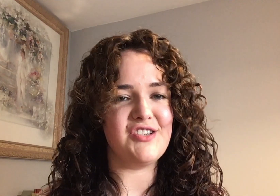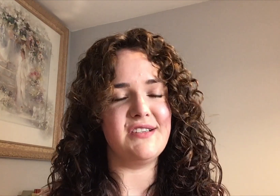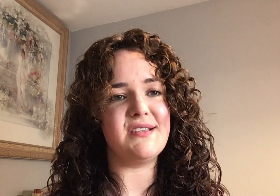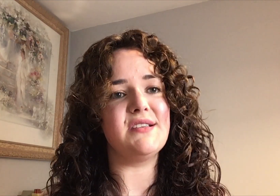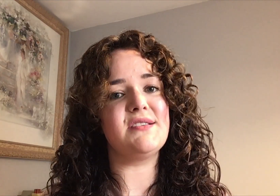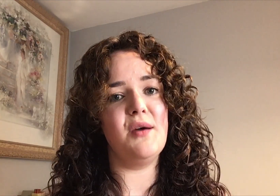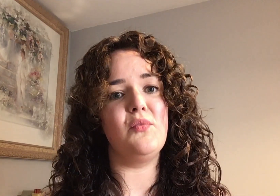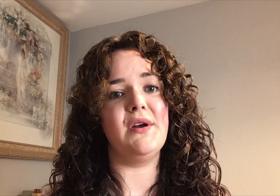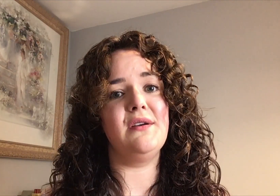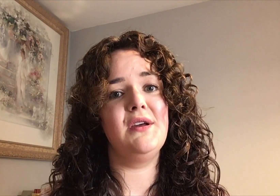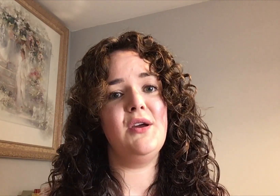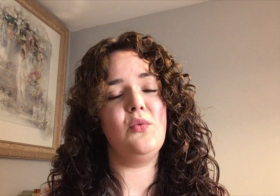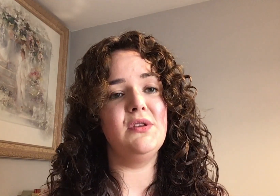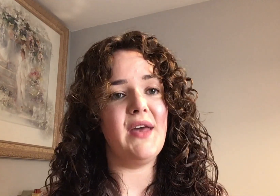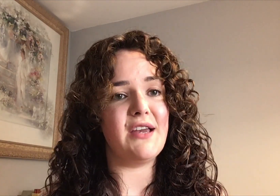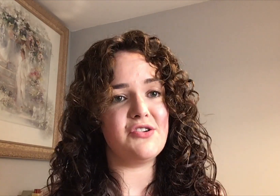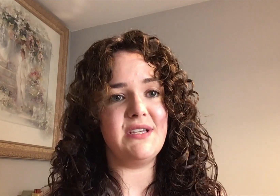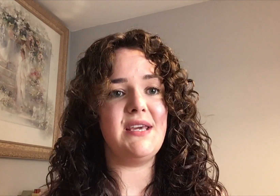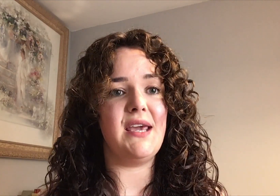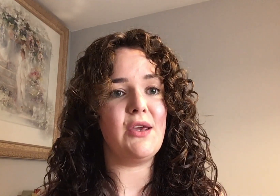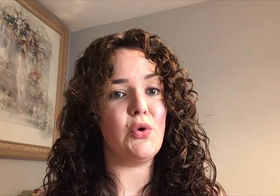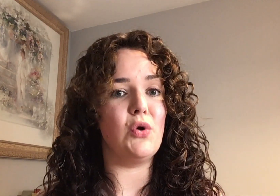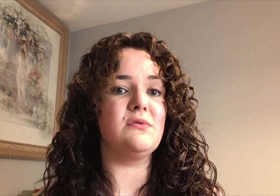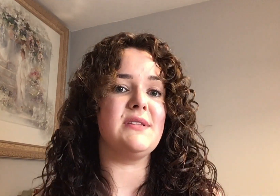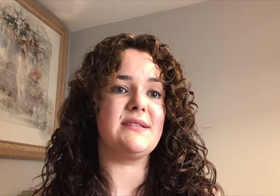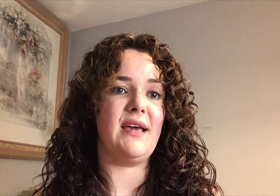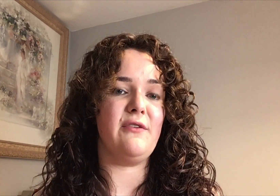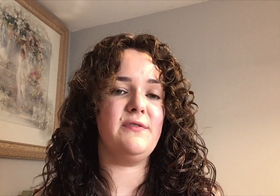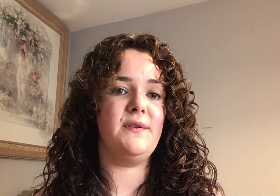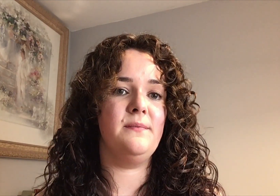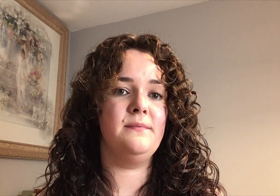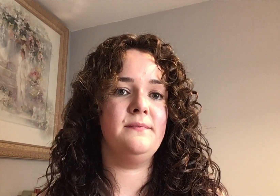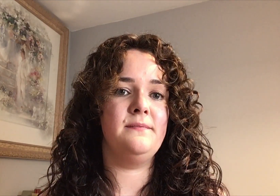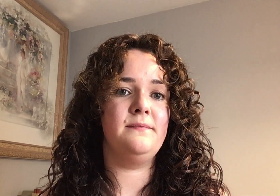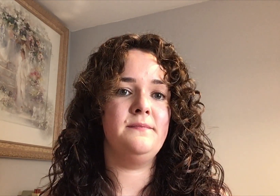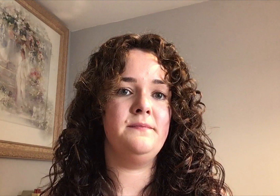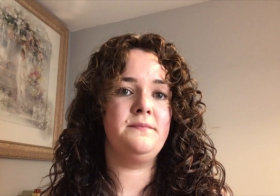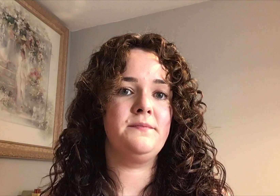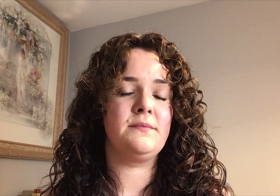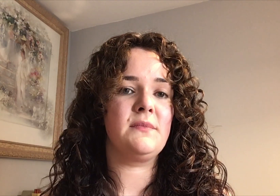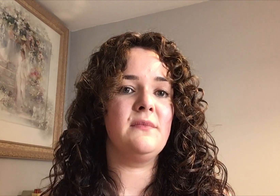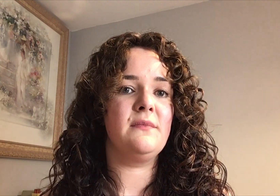the actions that someone will naturally take who holds this gift.